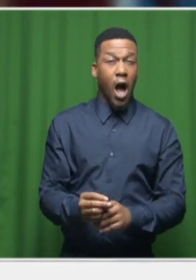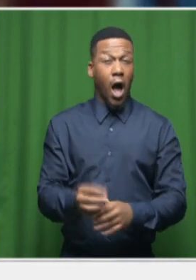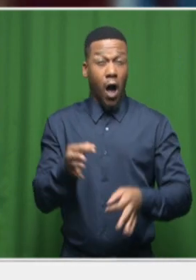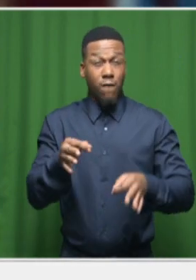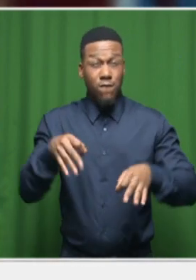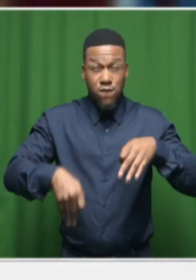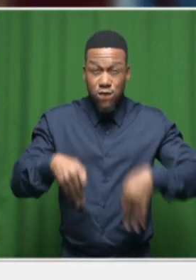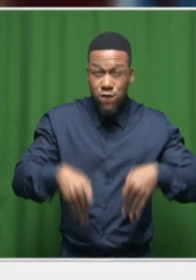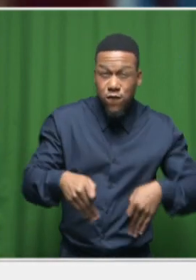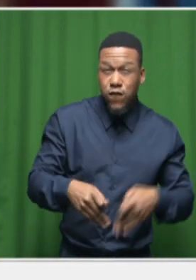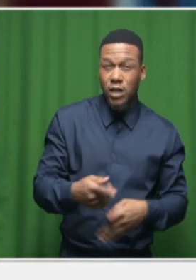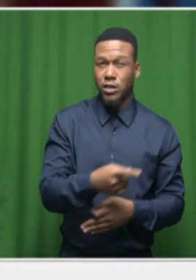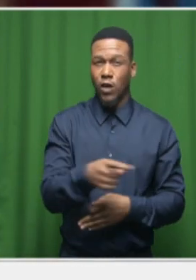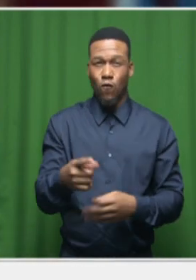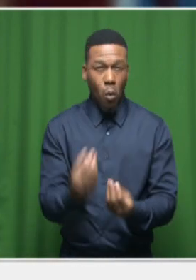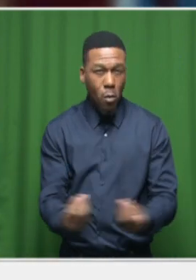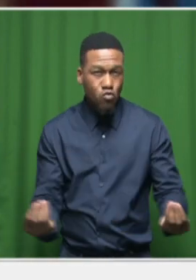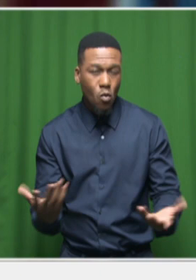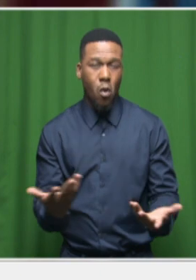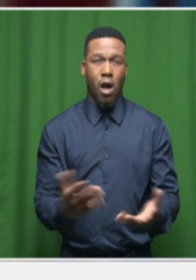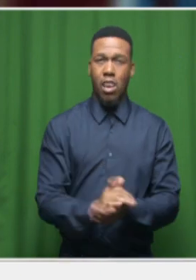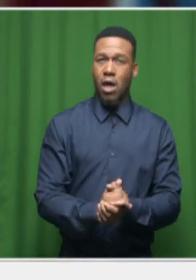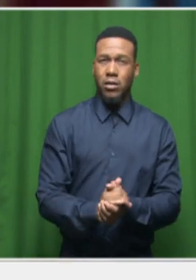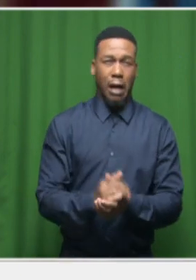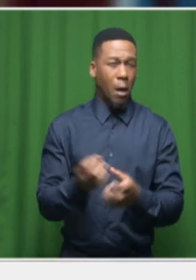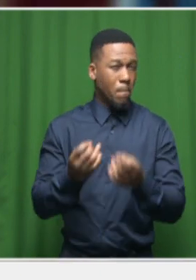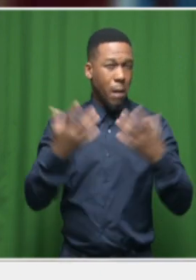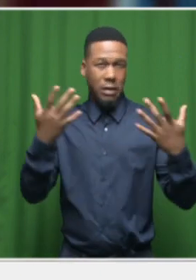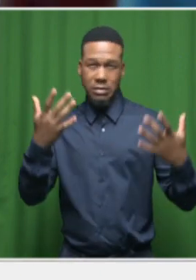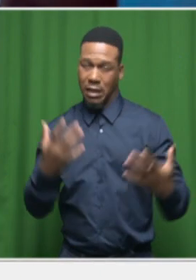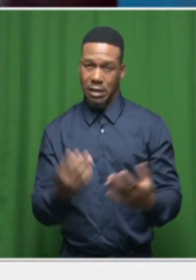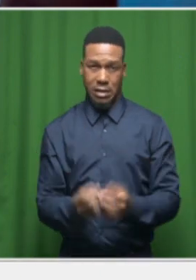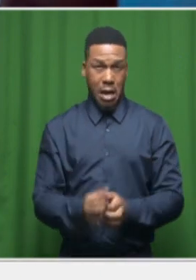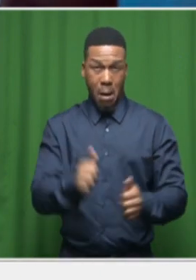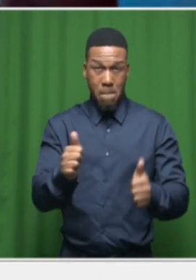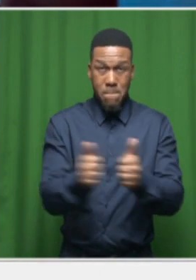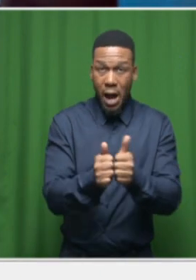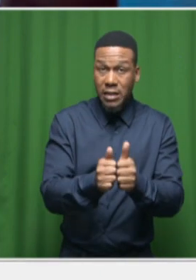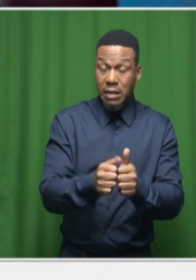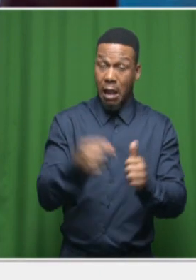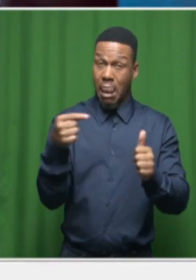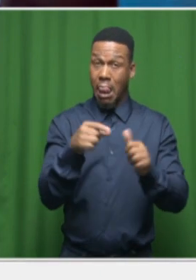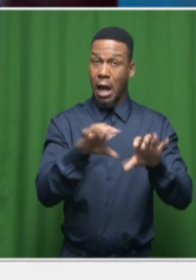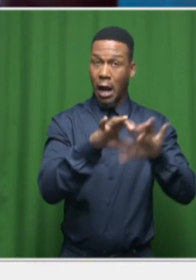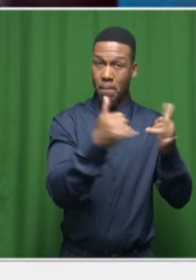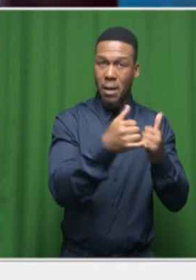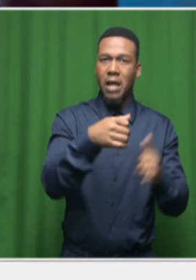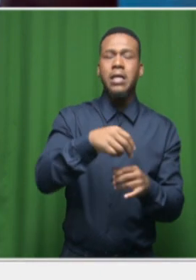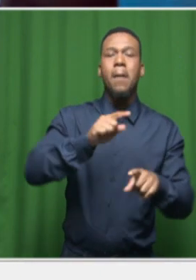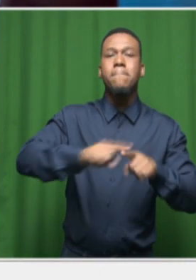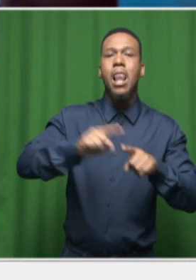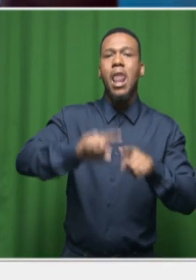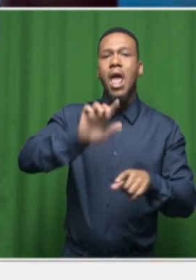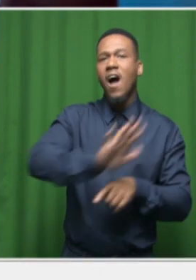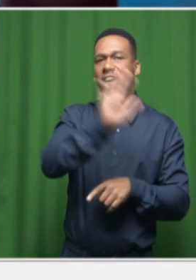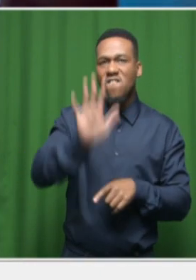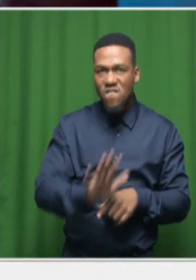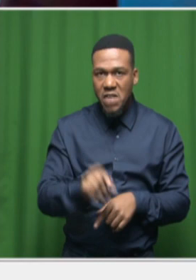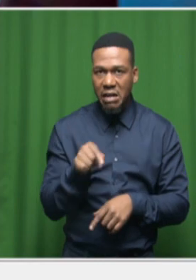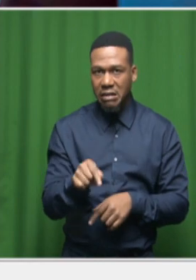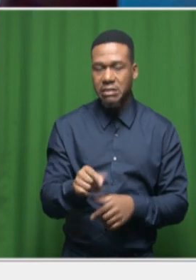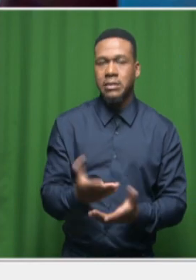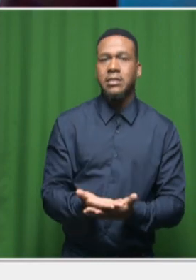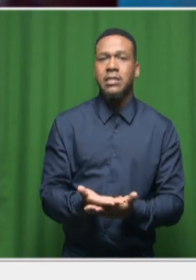all parents to come out with the kids. Our partner Play Africa have got these really, really dynamic